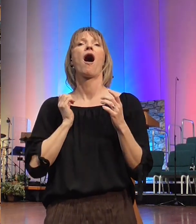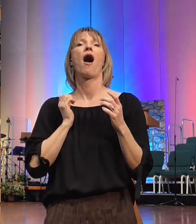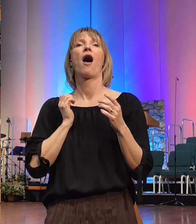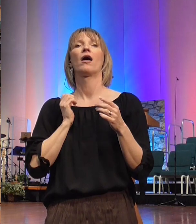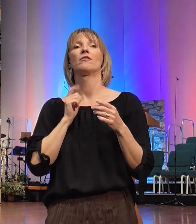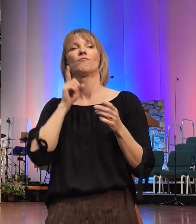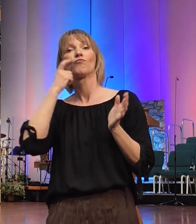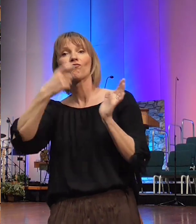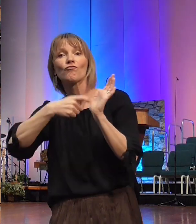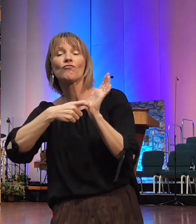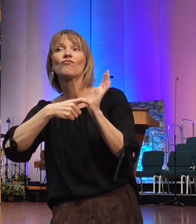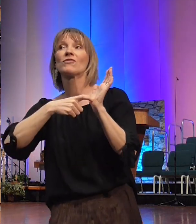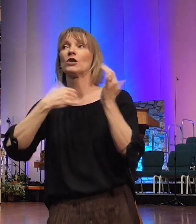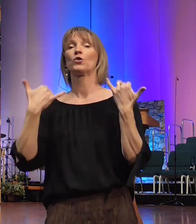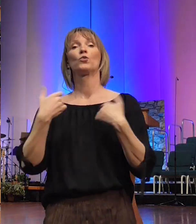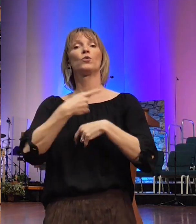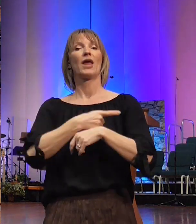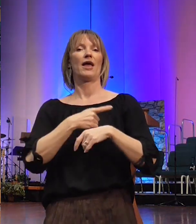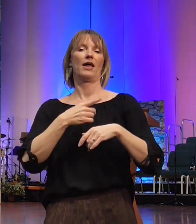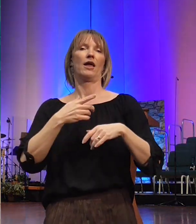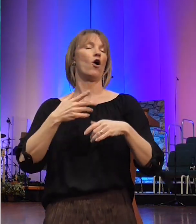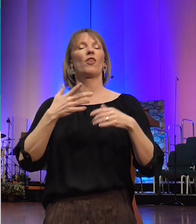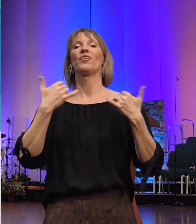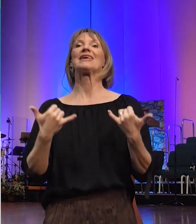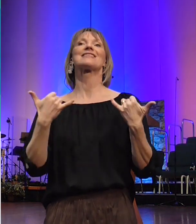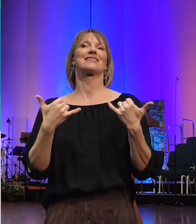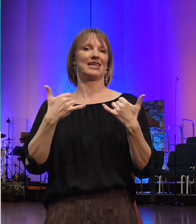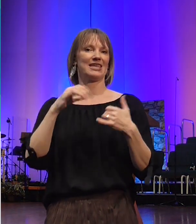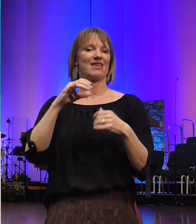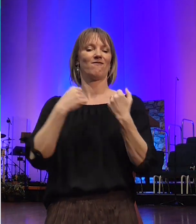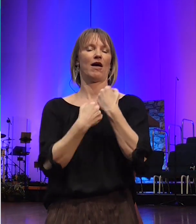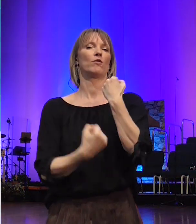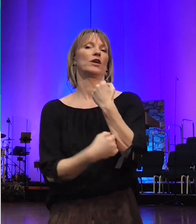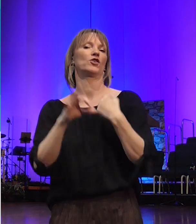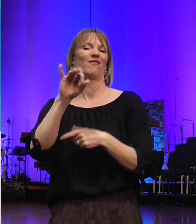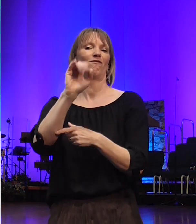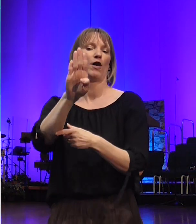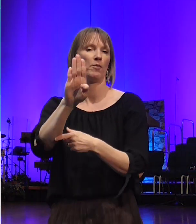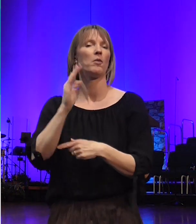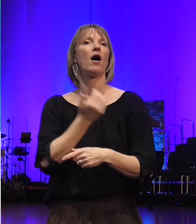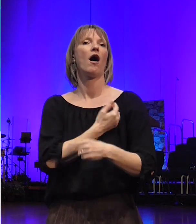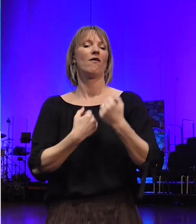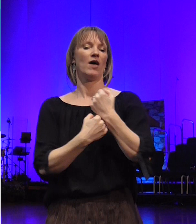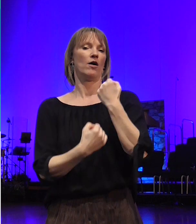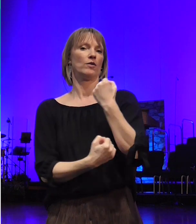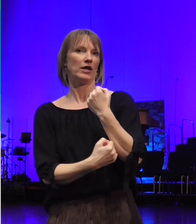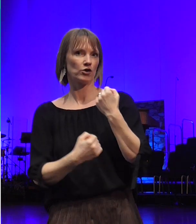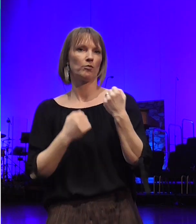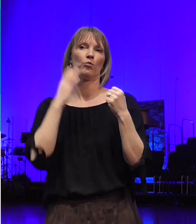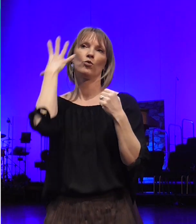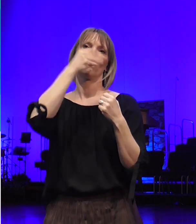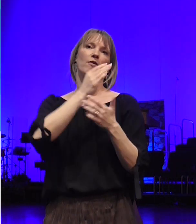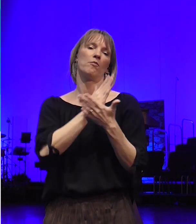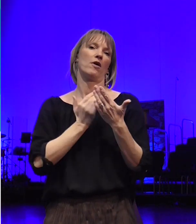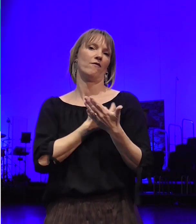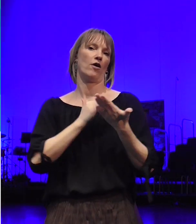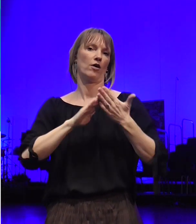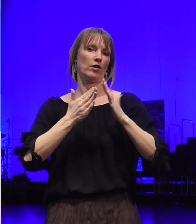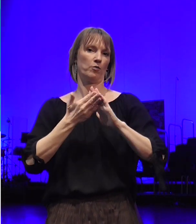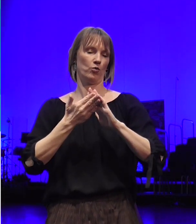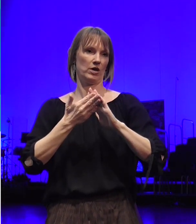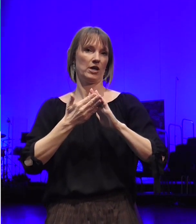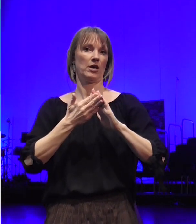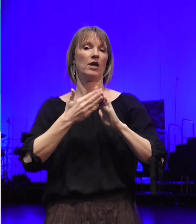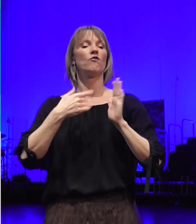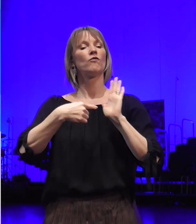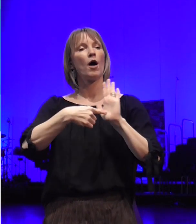that it is Foundation February. Our Mile High Church Foundation is a beautiful part of our community. It represents